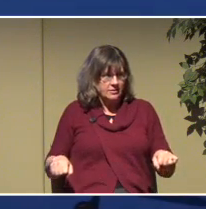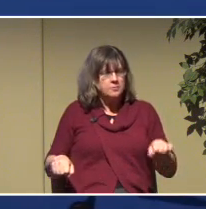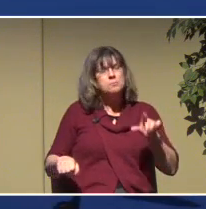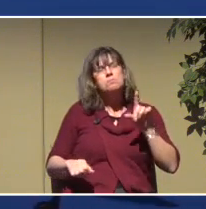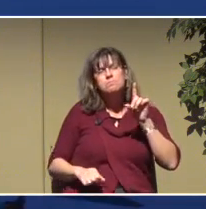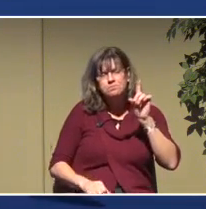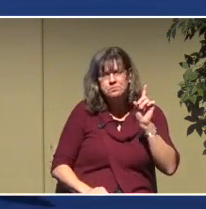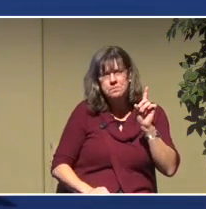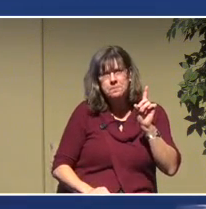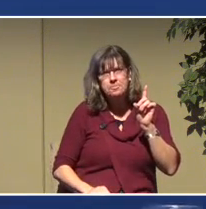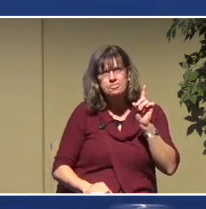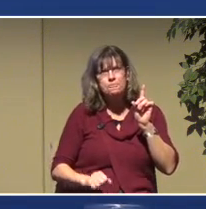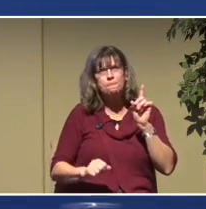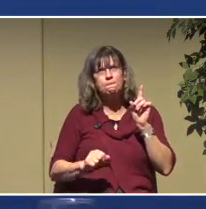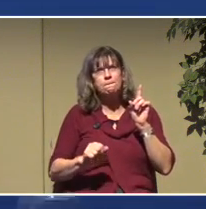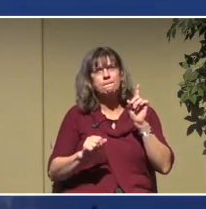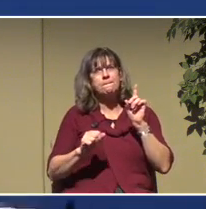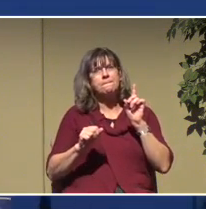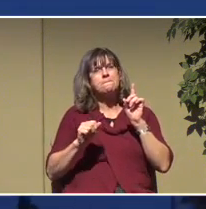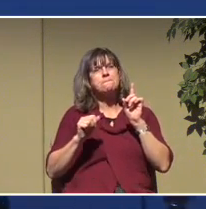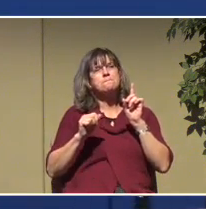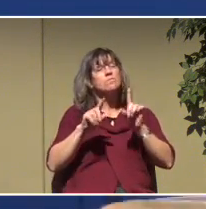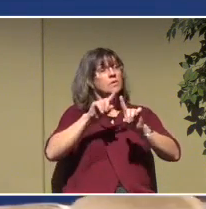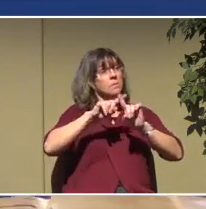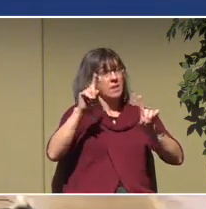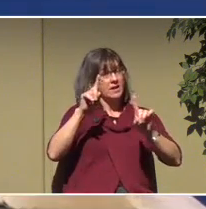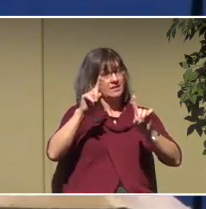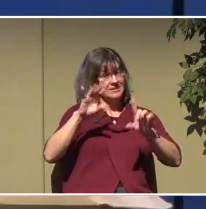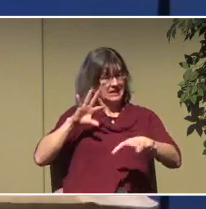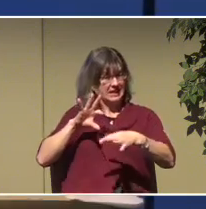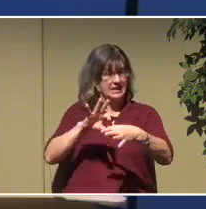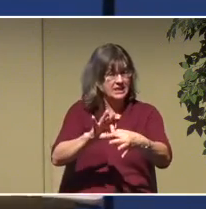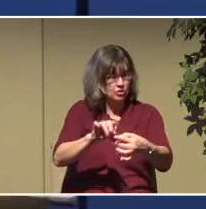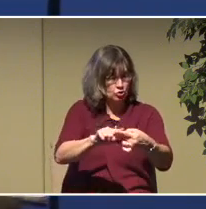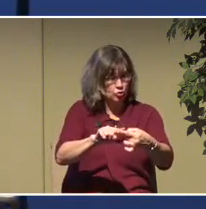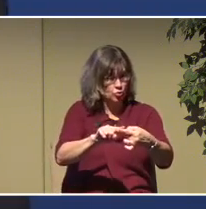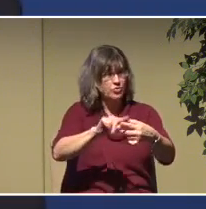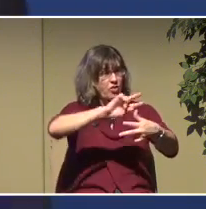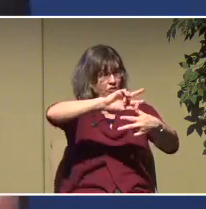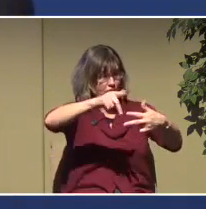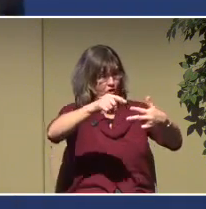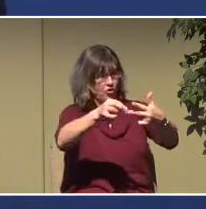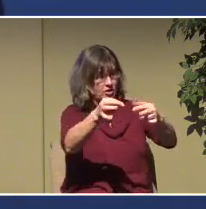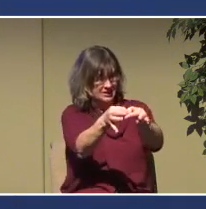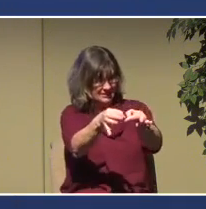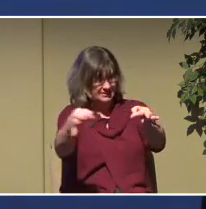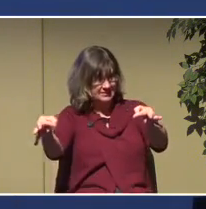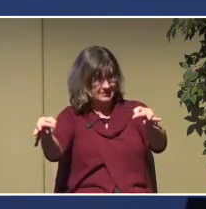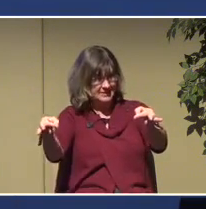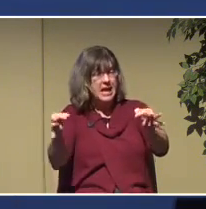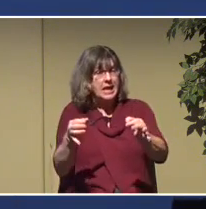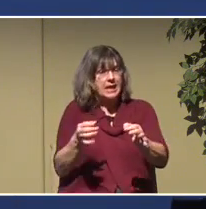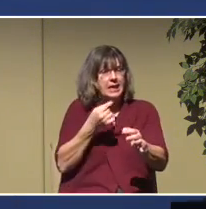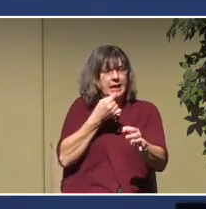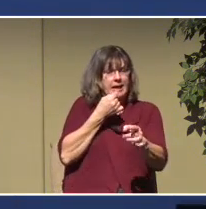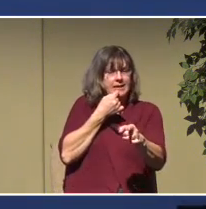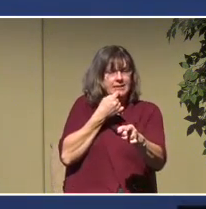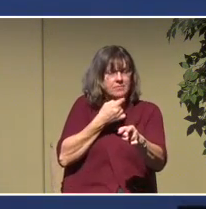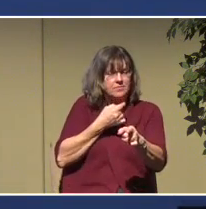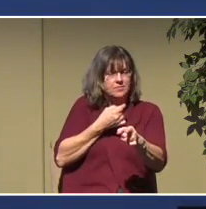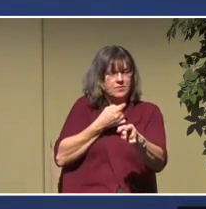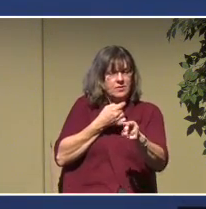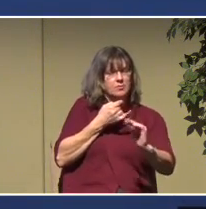And that leads us then into the next piece of the prayer, the next phrase. Having prayed, "Everything is possible for